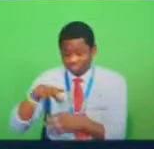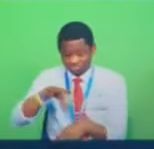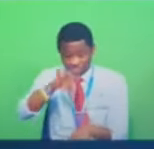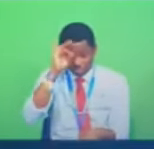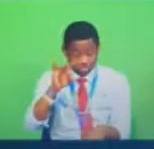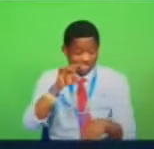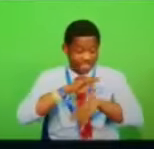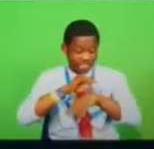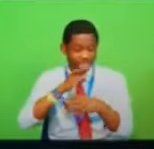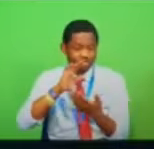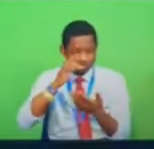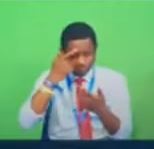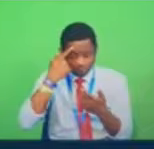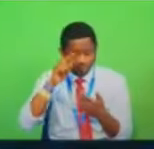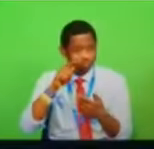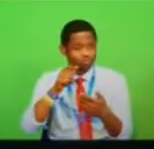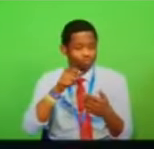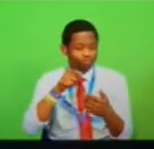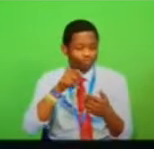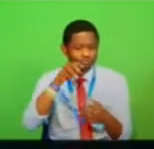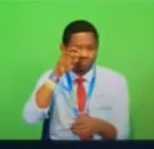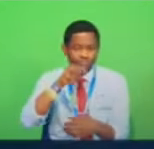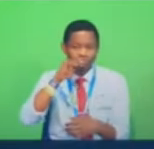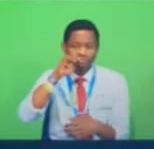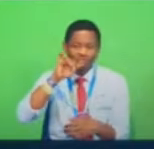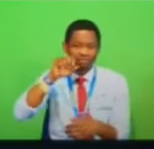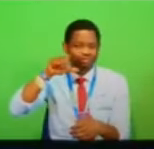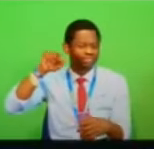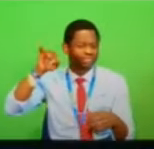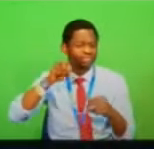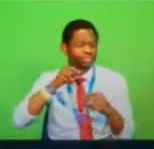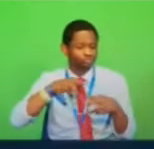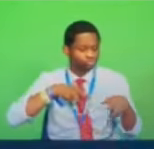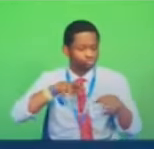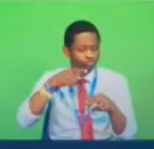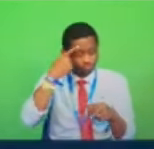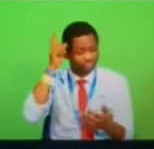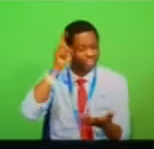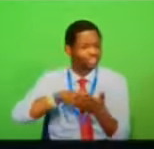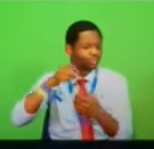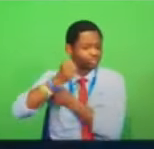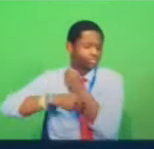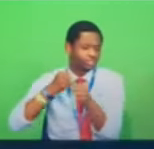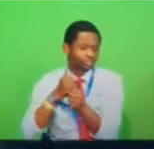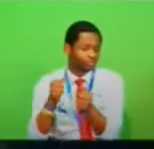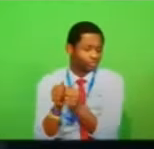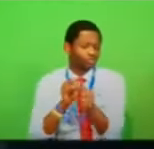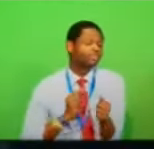the destination for the millennial rule. This is where he's going to rule and reign for 1,000 years together with